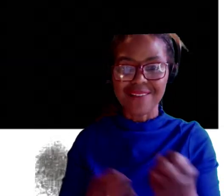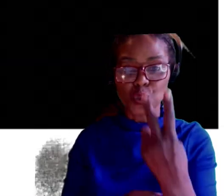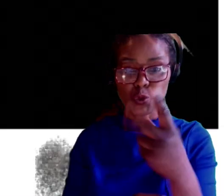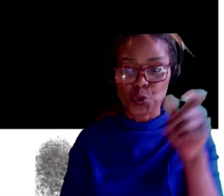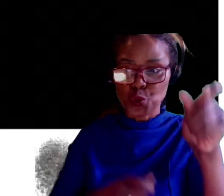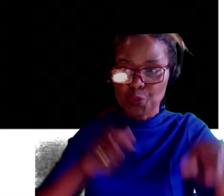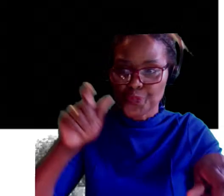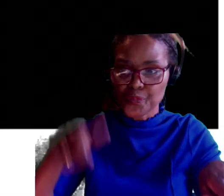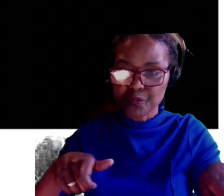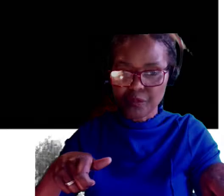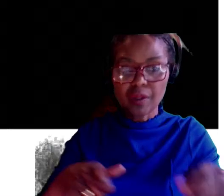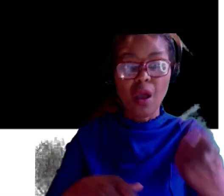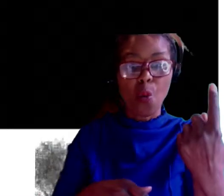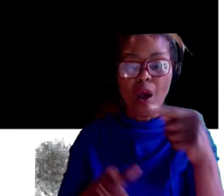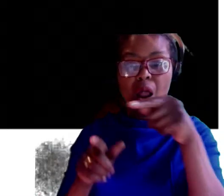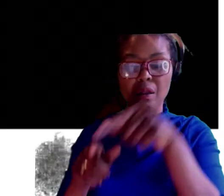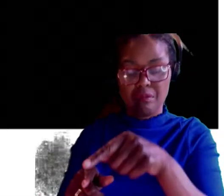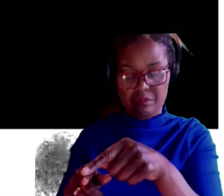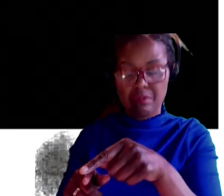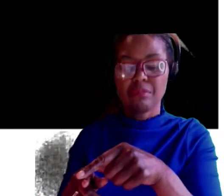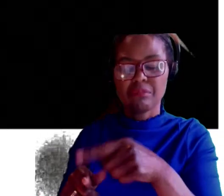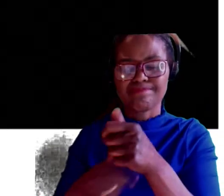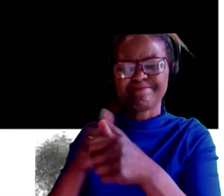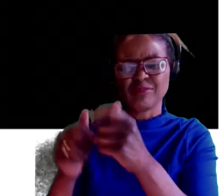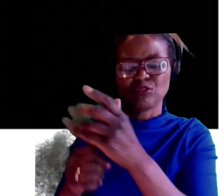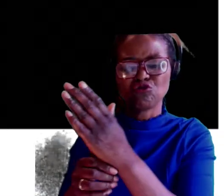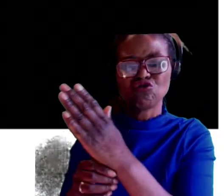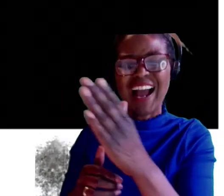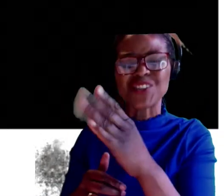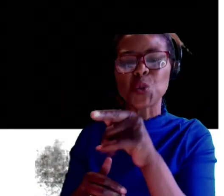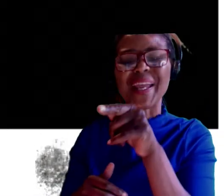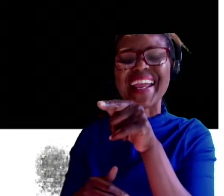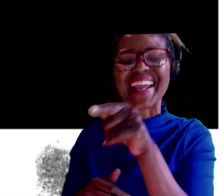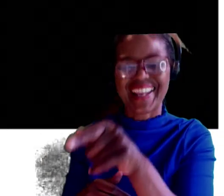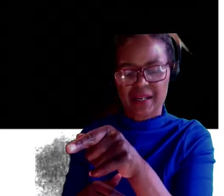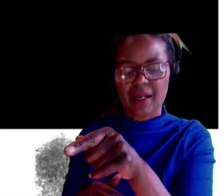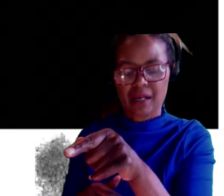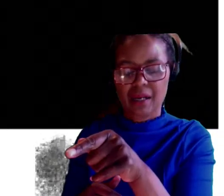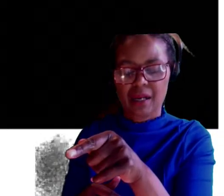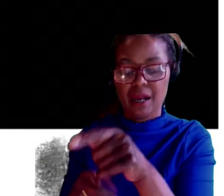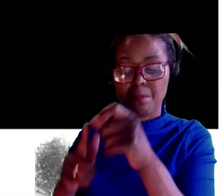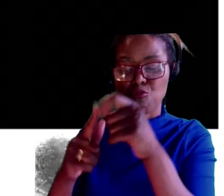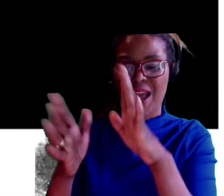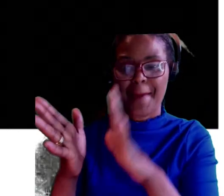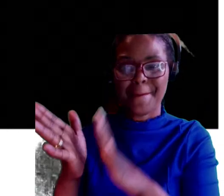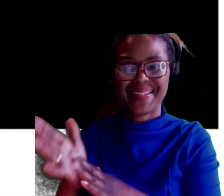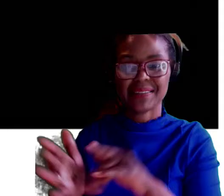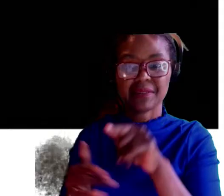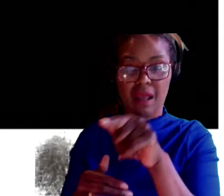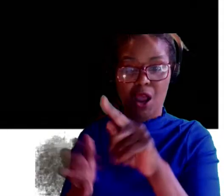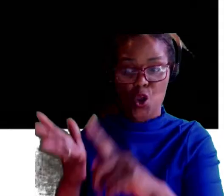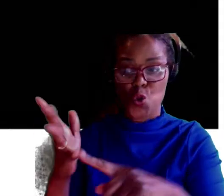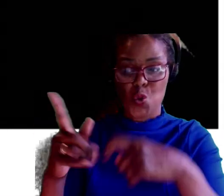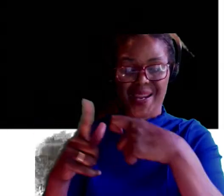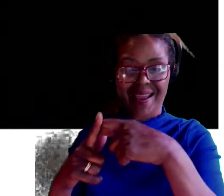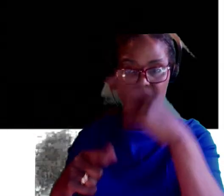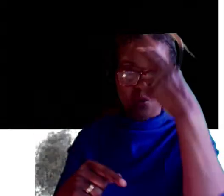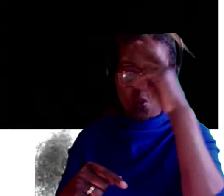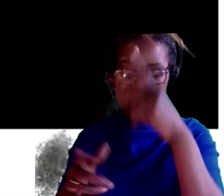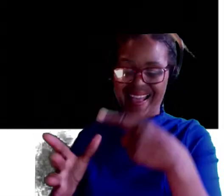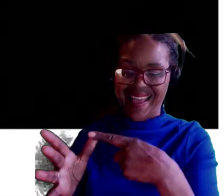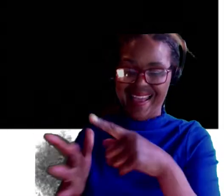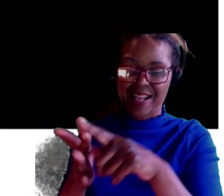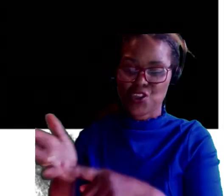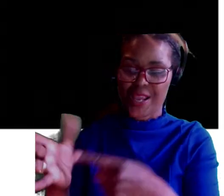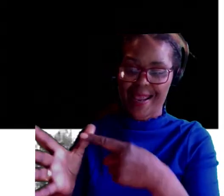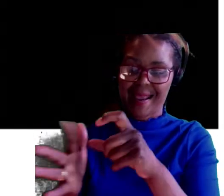right-wing populist Prime Minister of the UK called A.J. Adams. He's about to make a shock announcement at the United